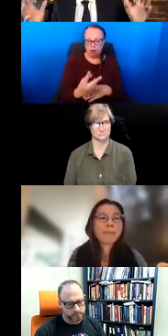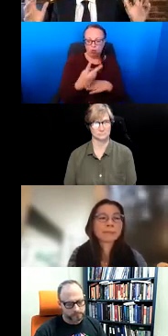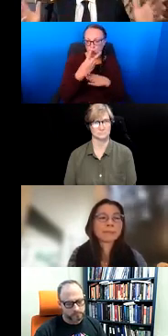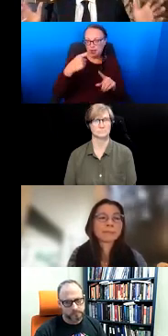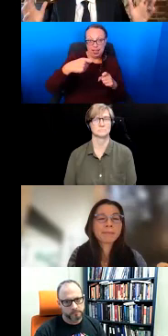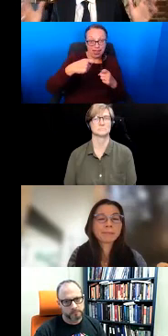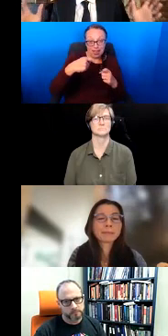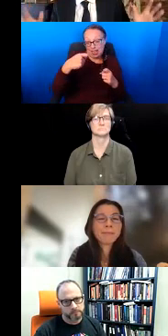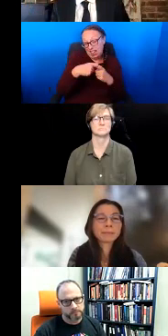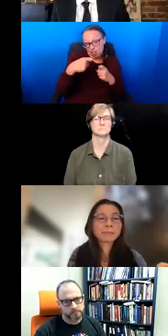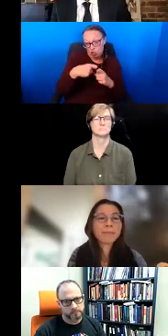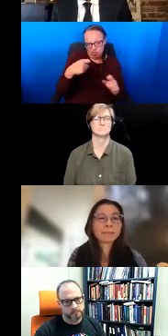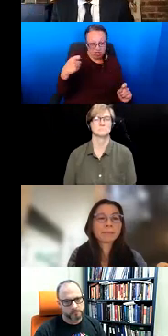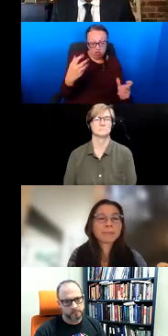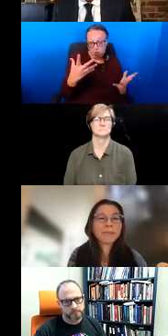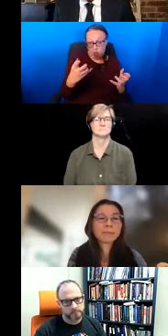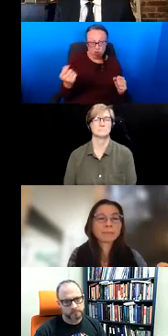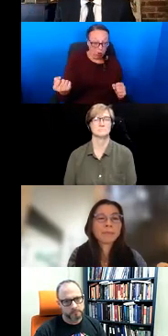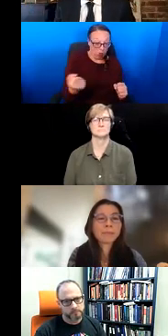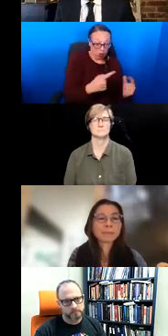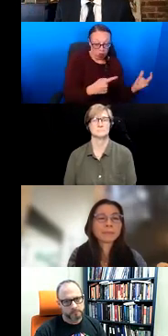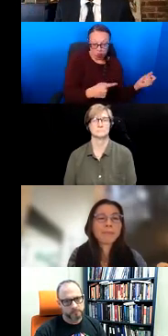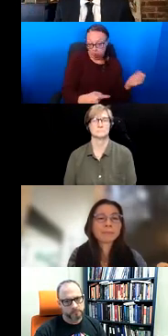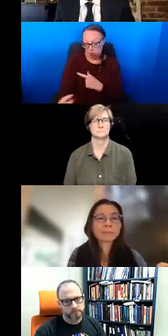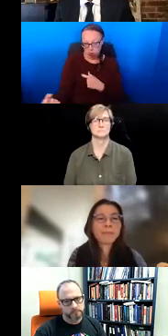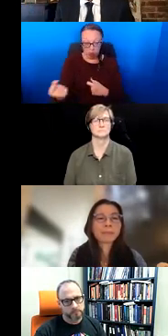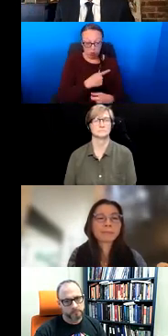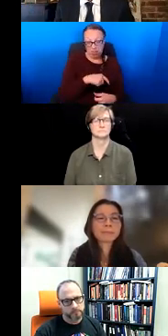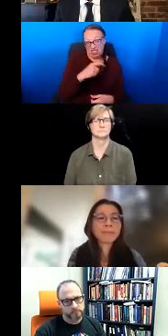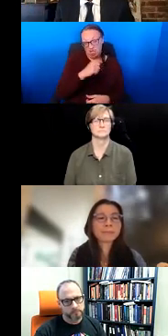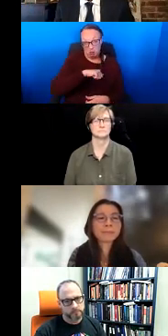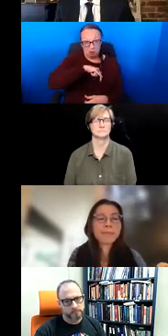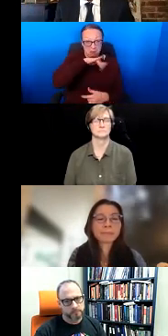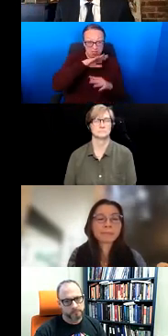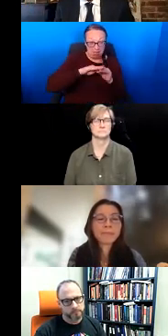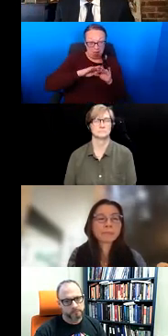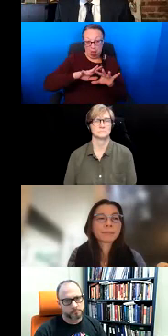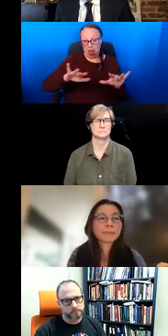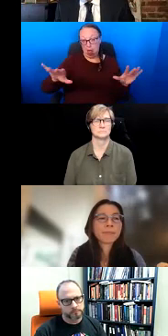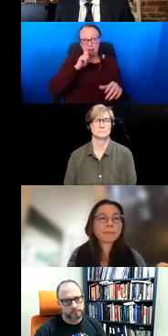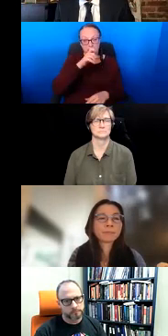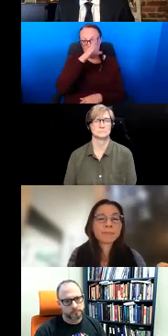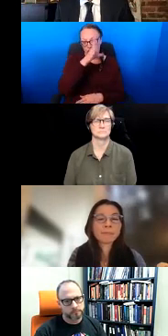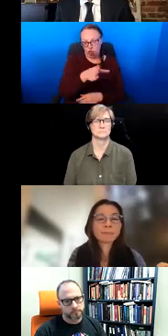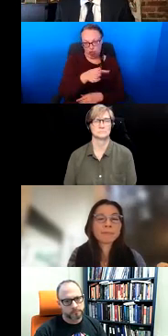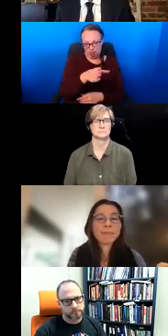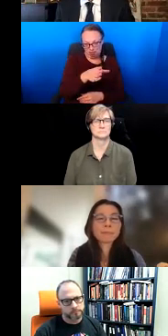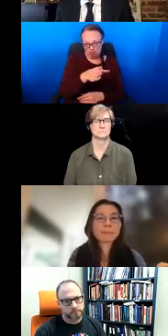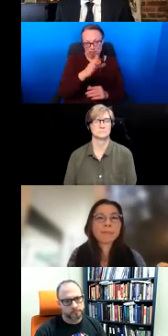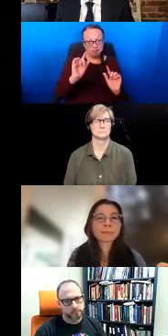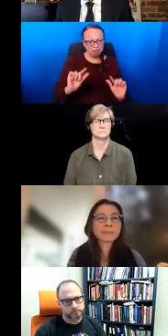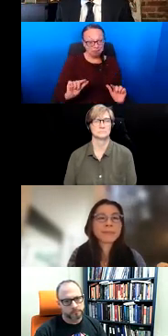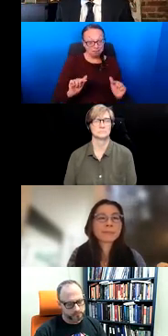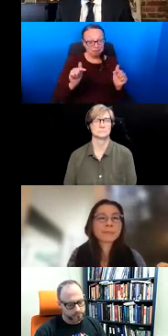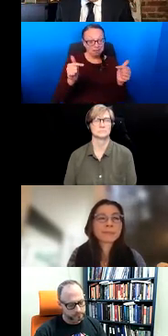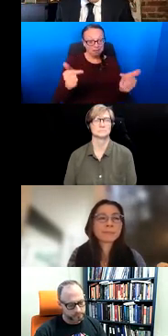wants to get from point A to point B, and it does so in a pretty messy manner, at least using conventional stimulation. Well, that could be a downside if what